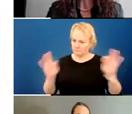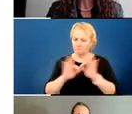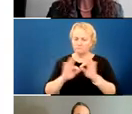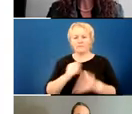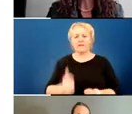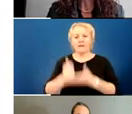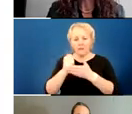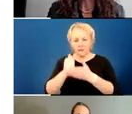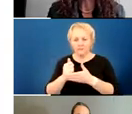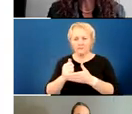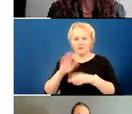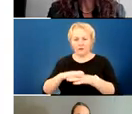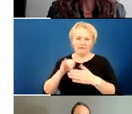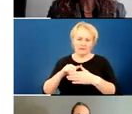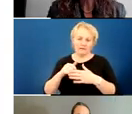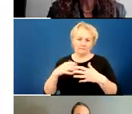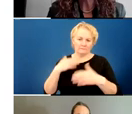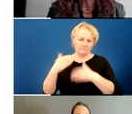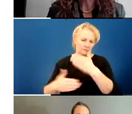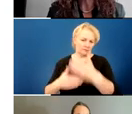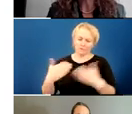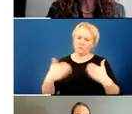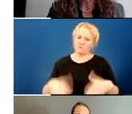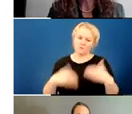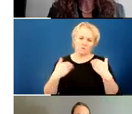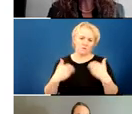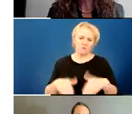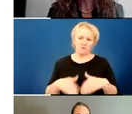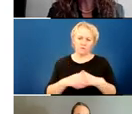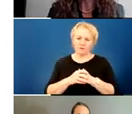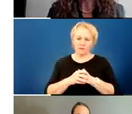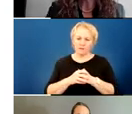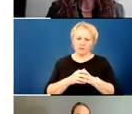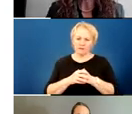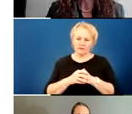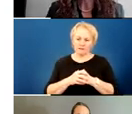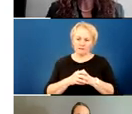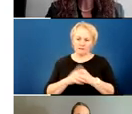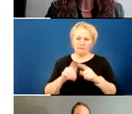him on that recovery process were, you know, as a tag team effort.